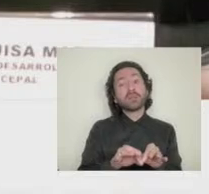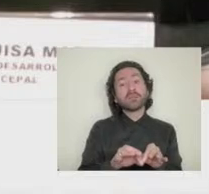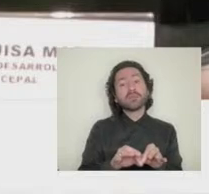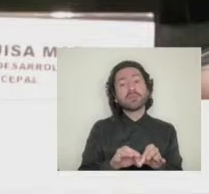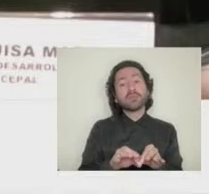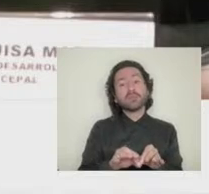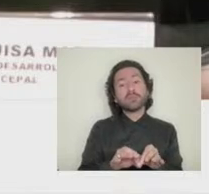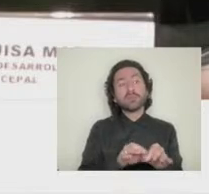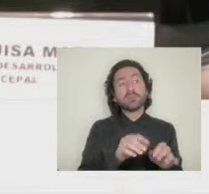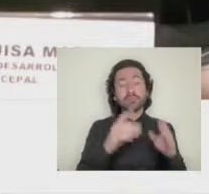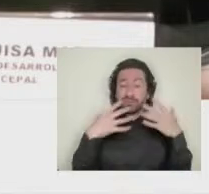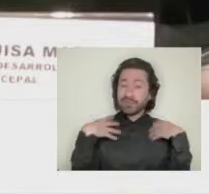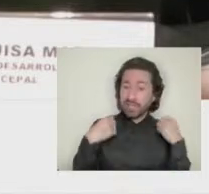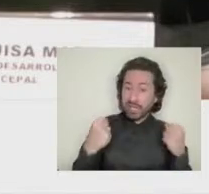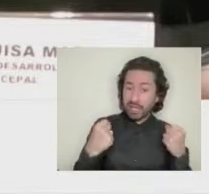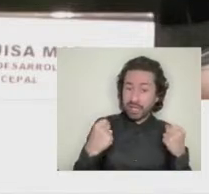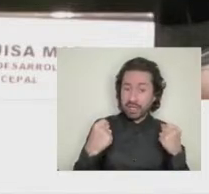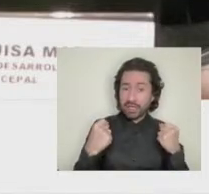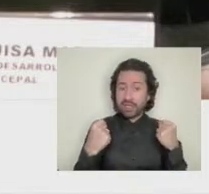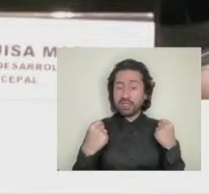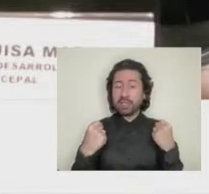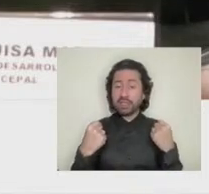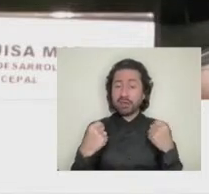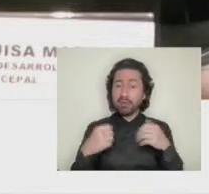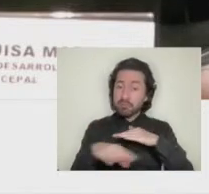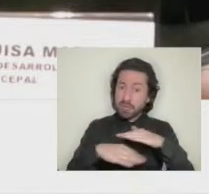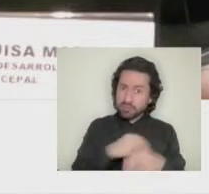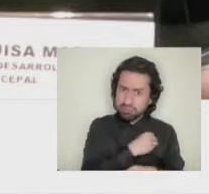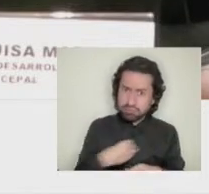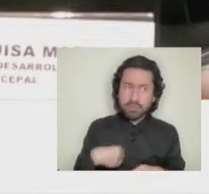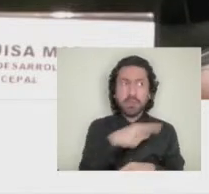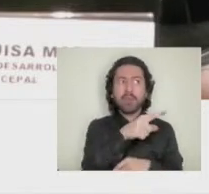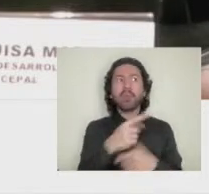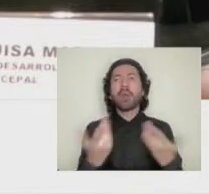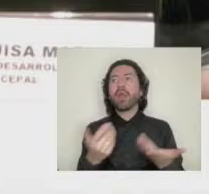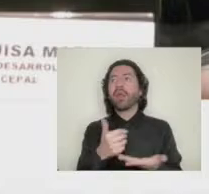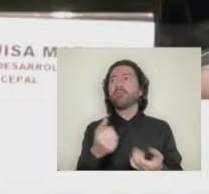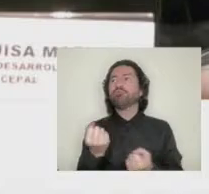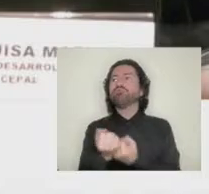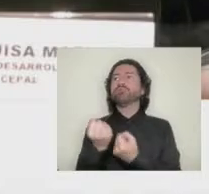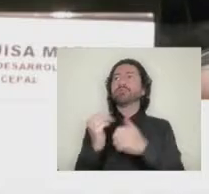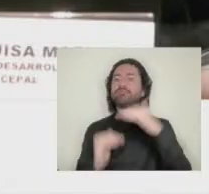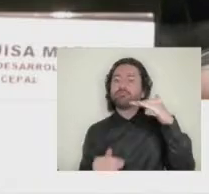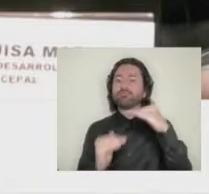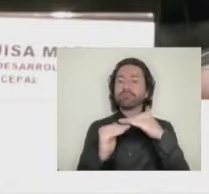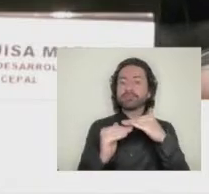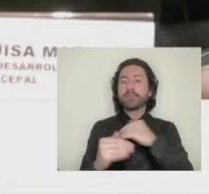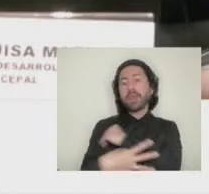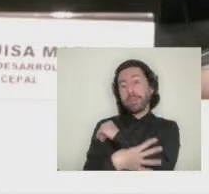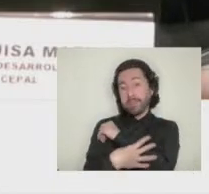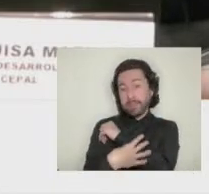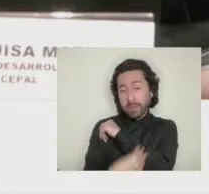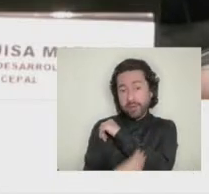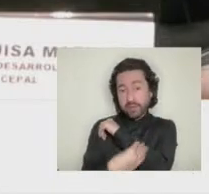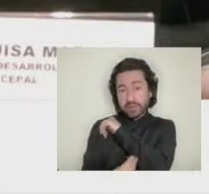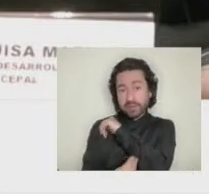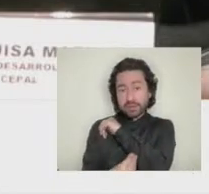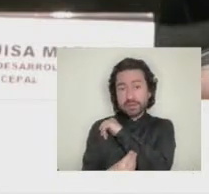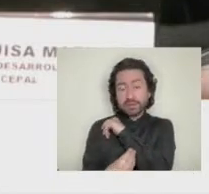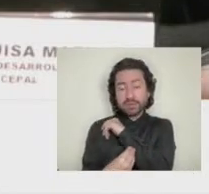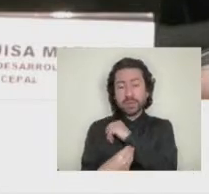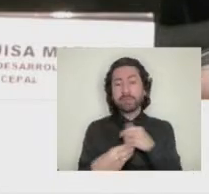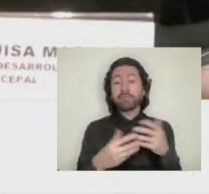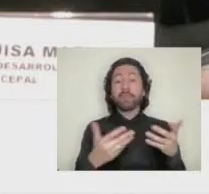care, guaranteeing the right to health, but also contributing to reducing inequalities, to